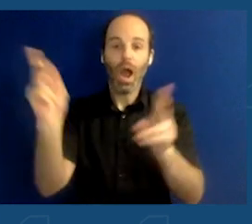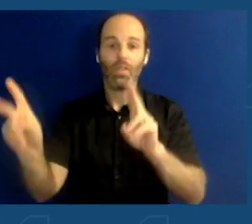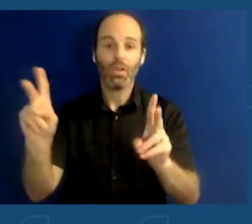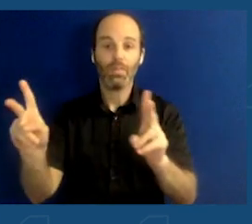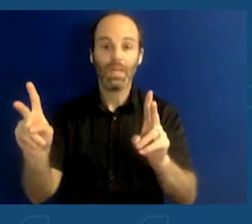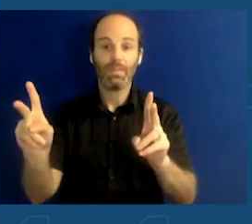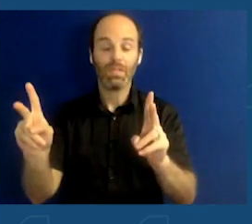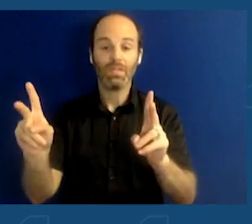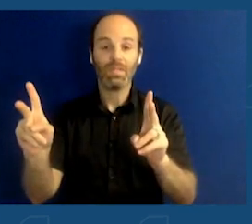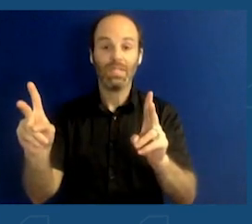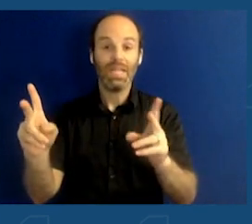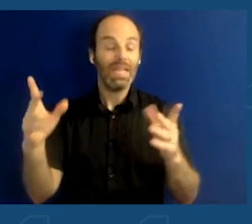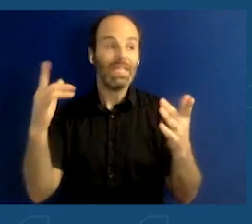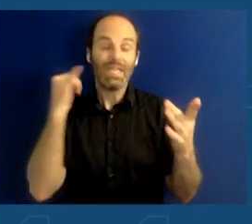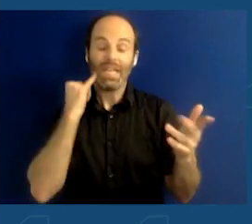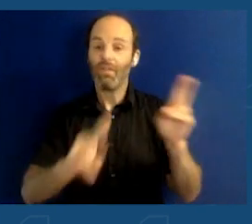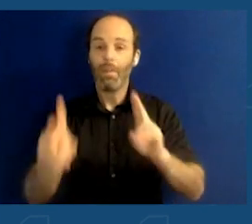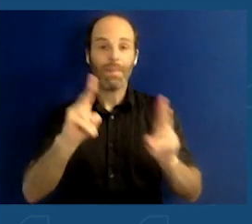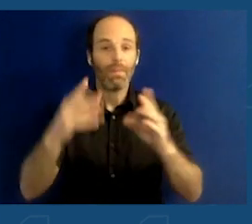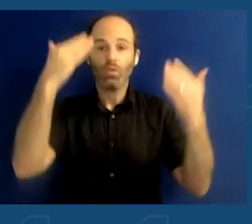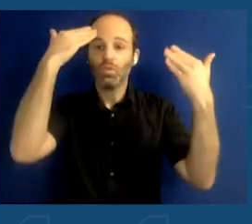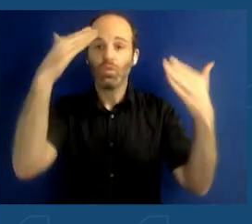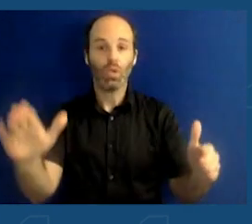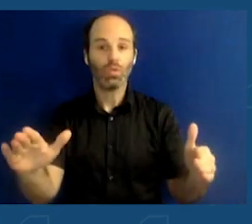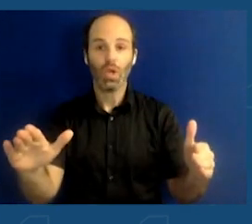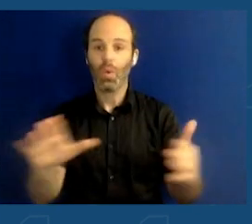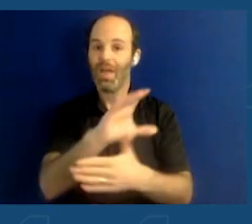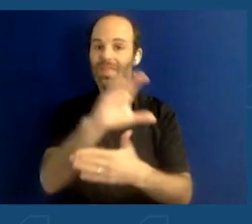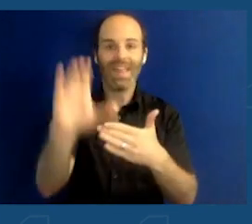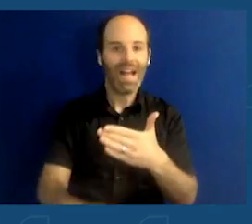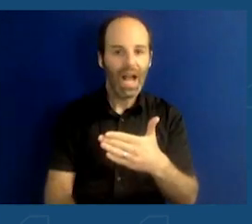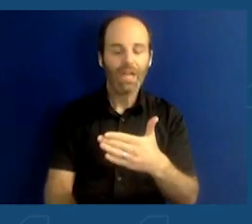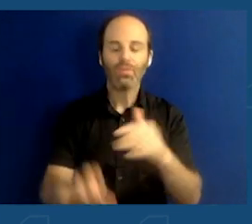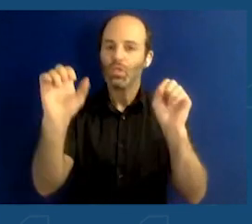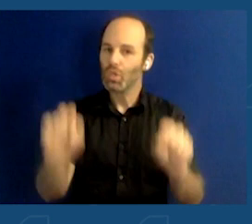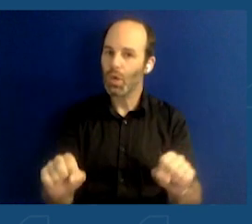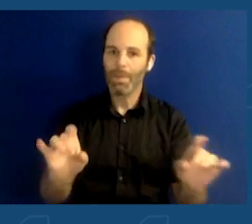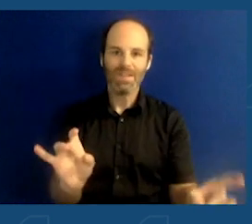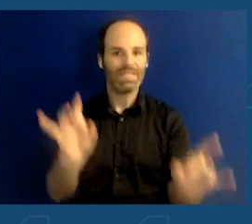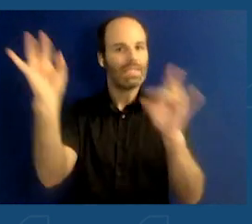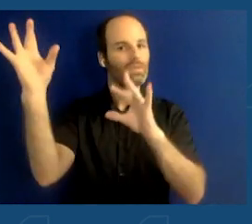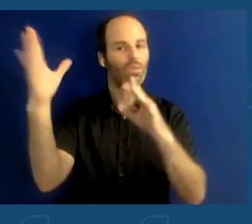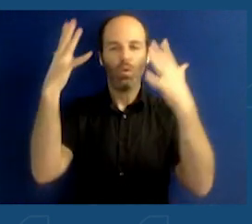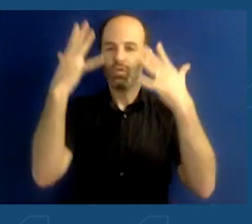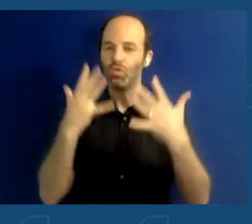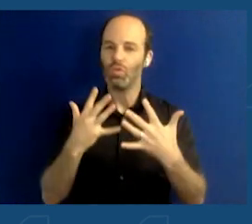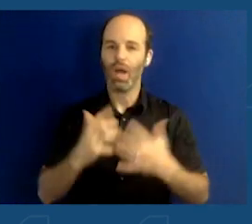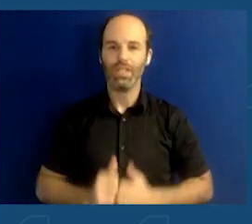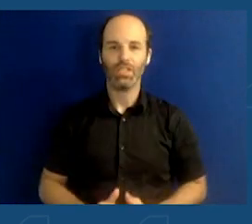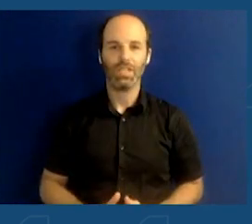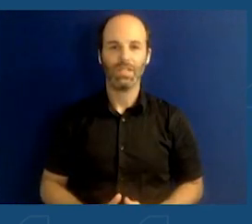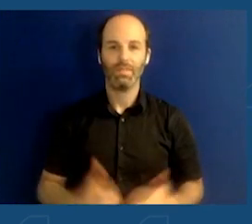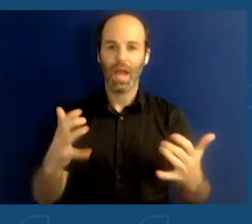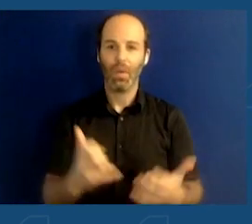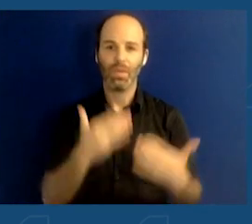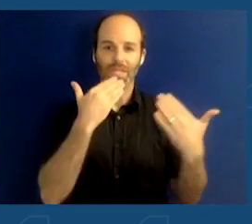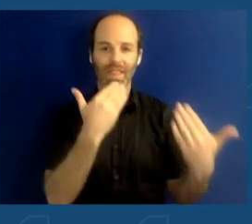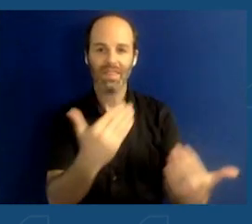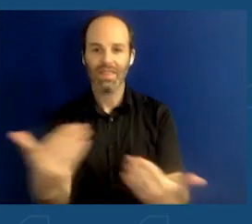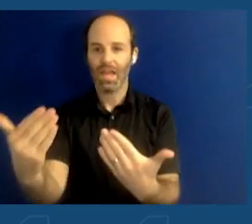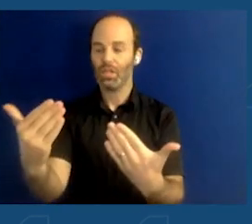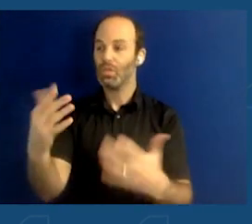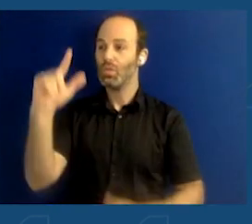knowing are truly tragic. I would like to very much thank you, Governor